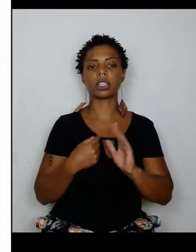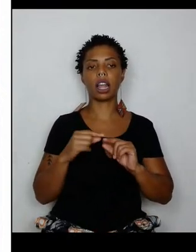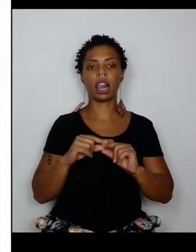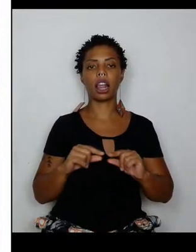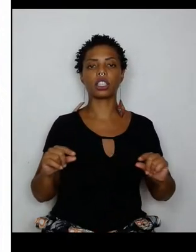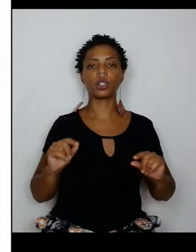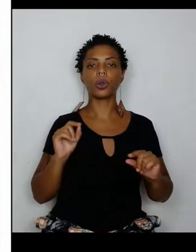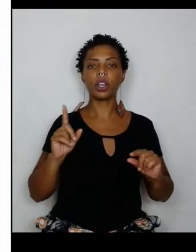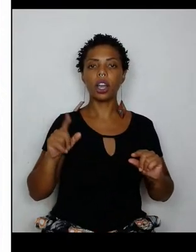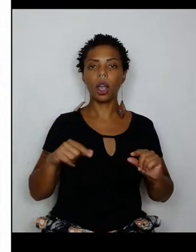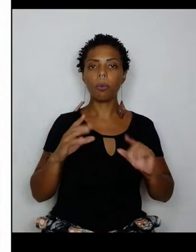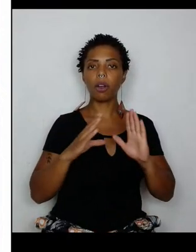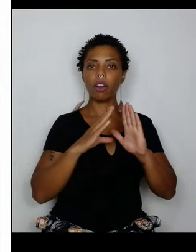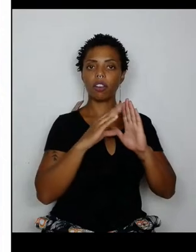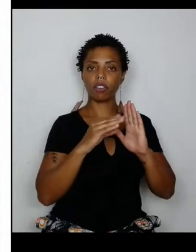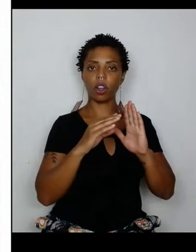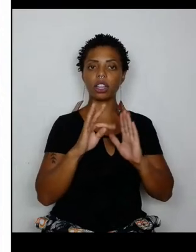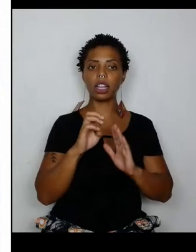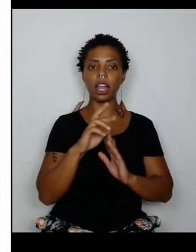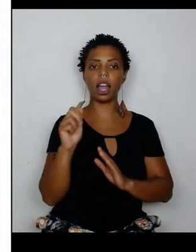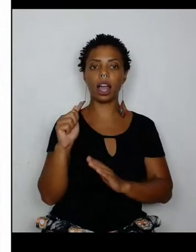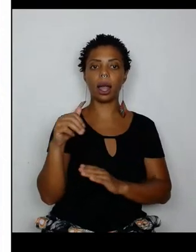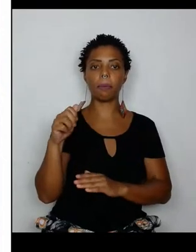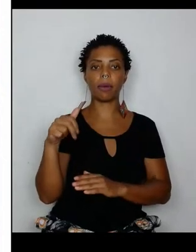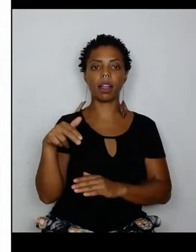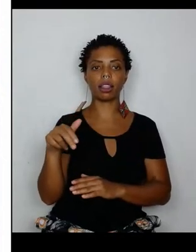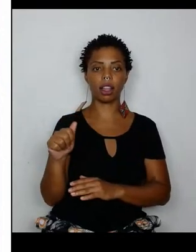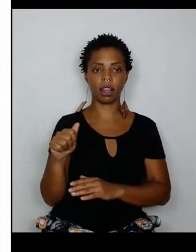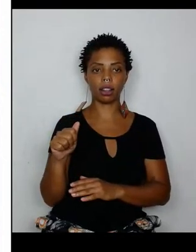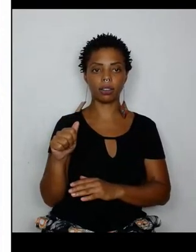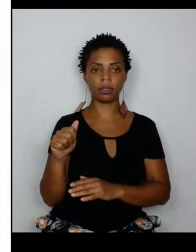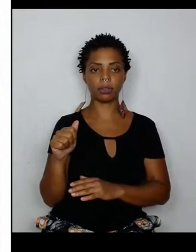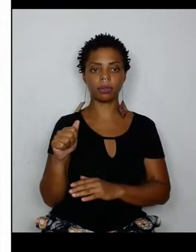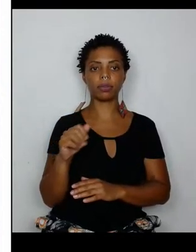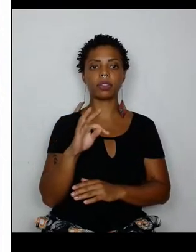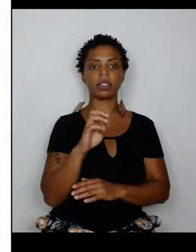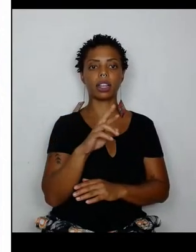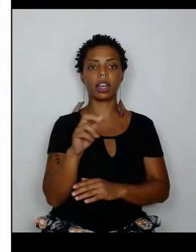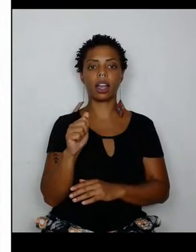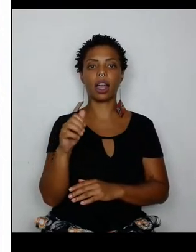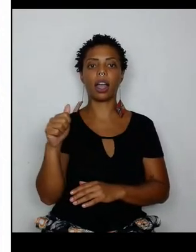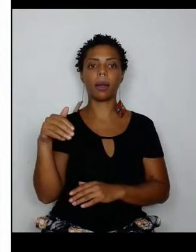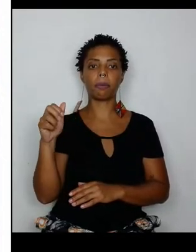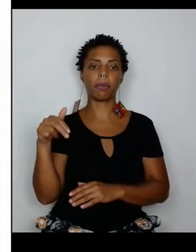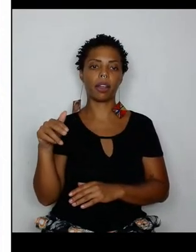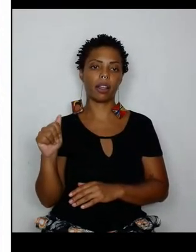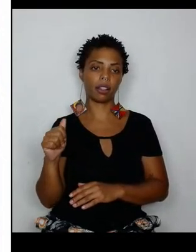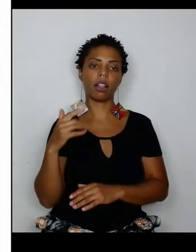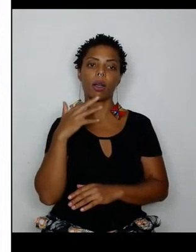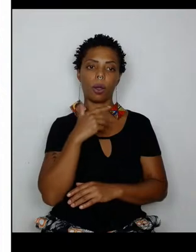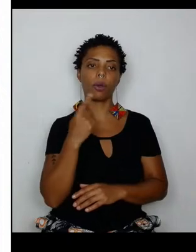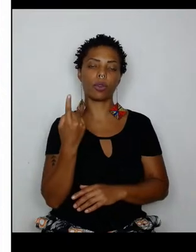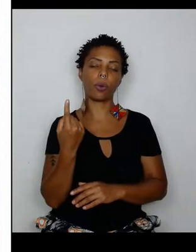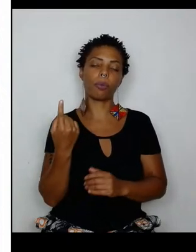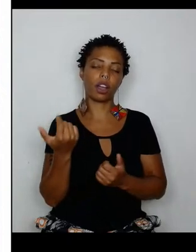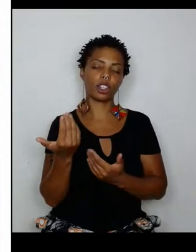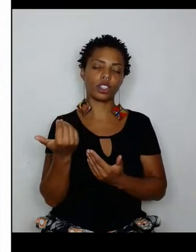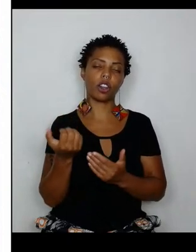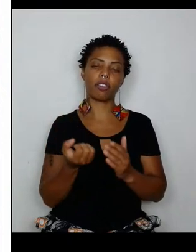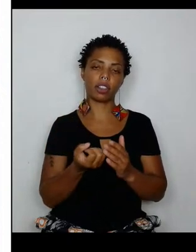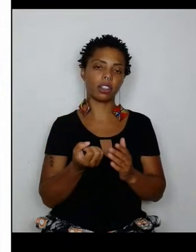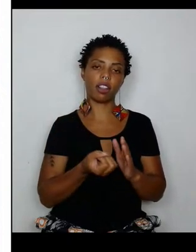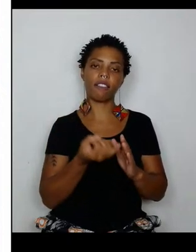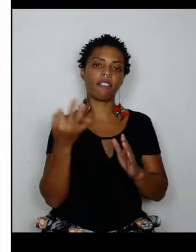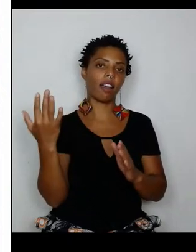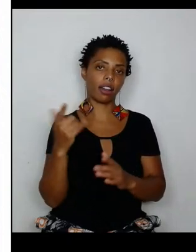hamana teja amana is of course when a several young woman with whom gogan was involved during his stay in